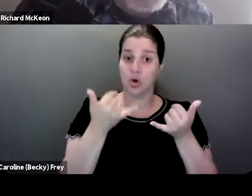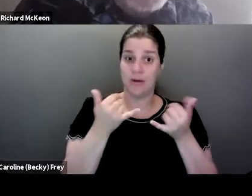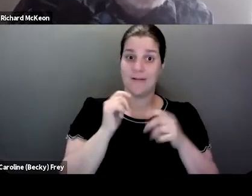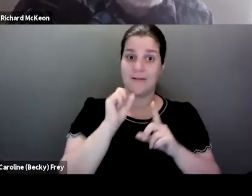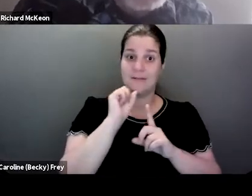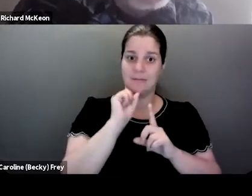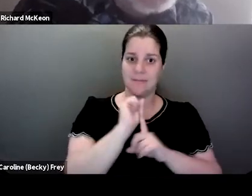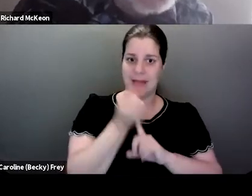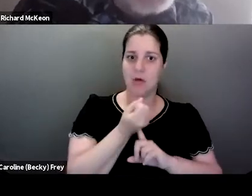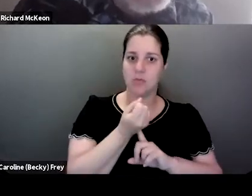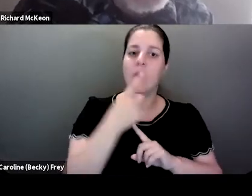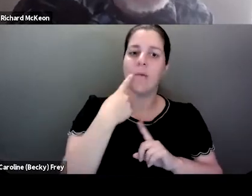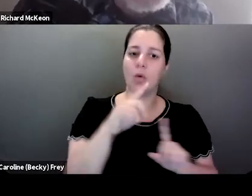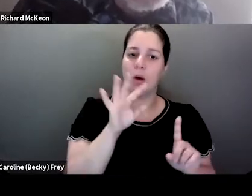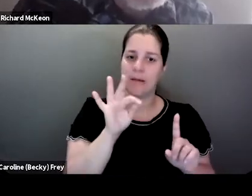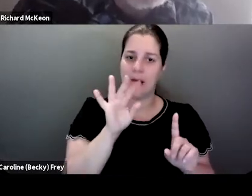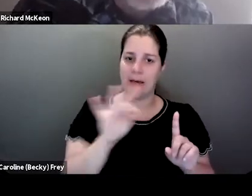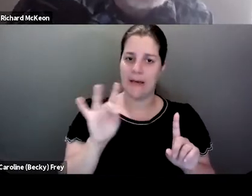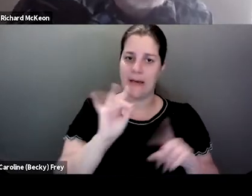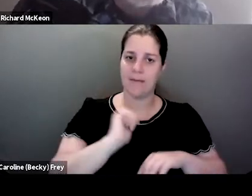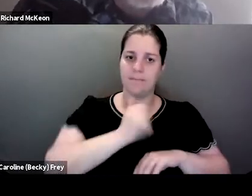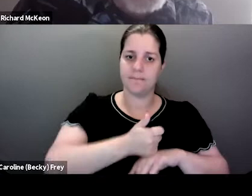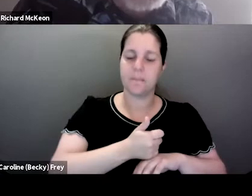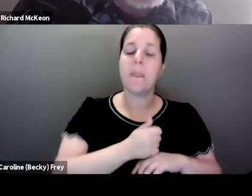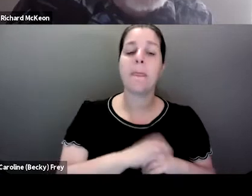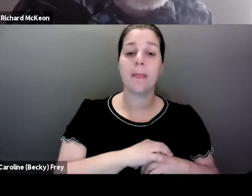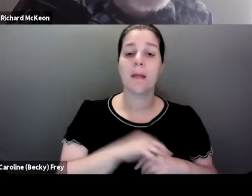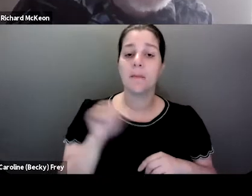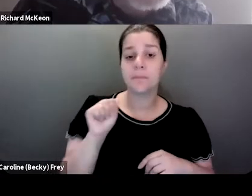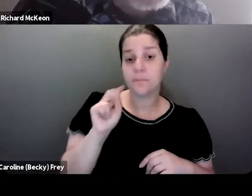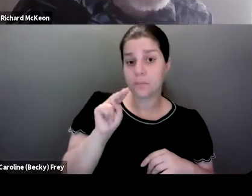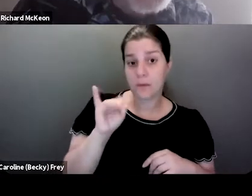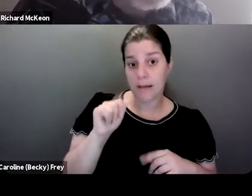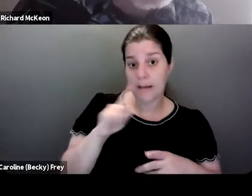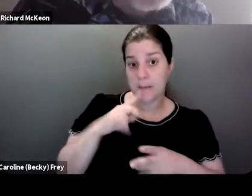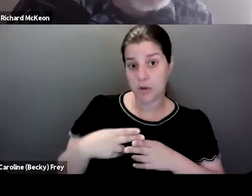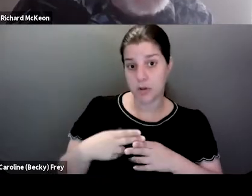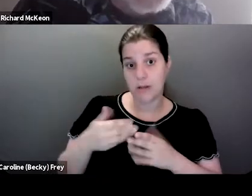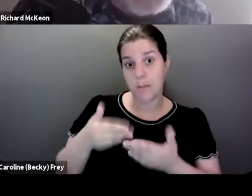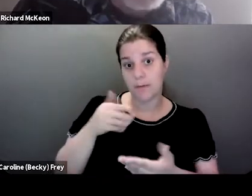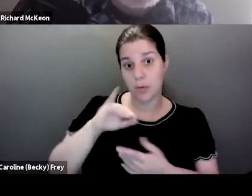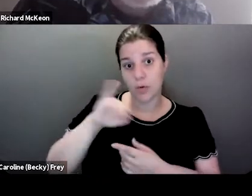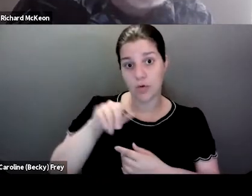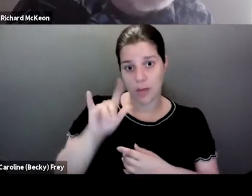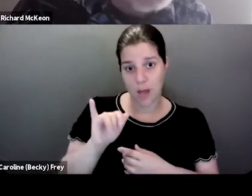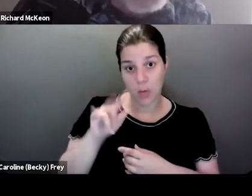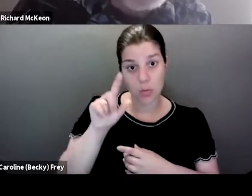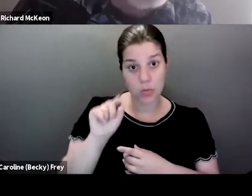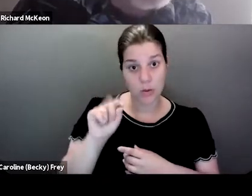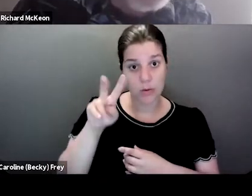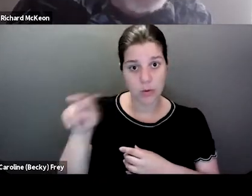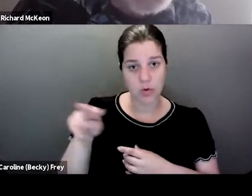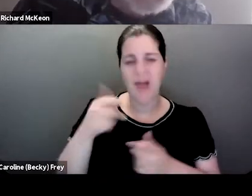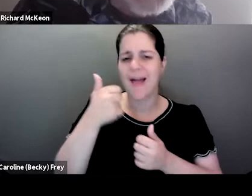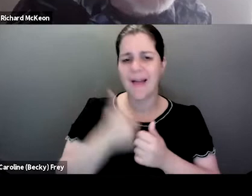implementation, as Anita mentioned, by July 2022, every cell phone, every landline,